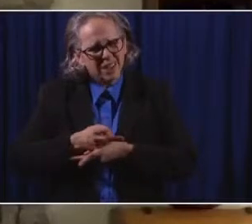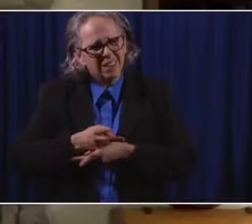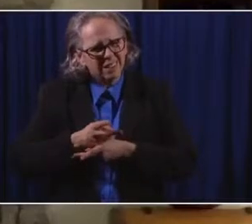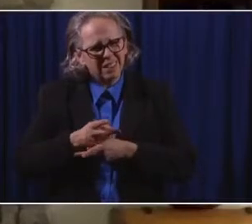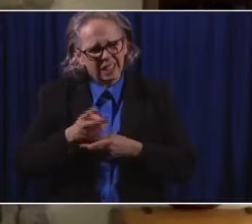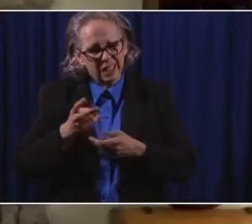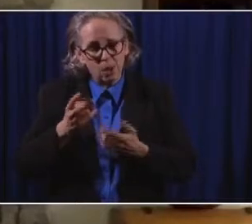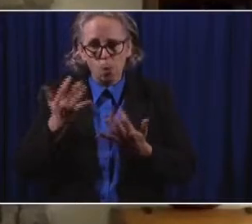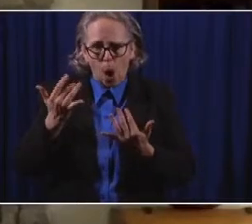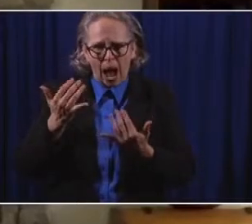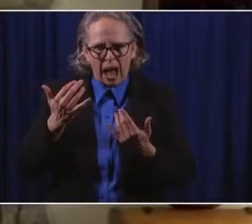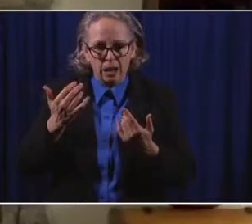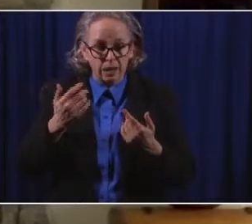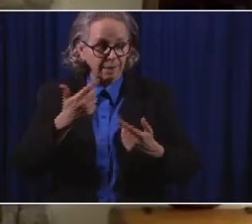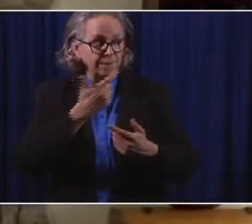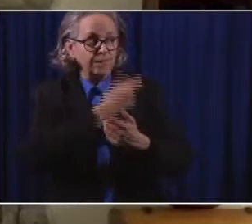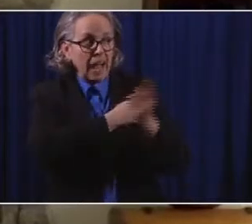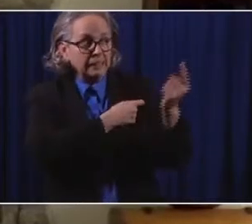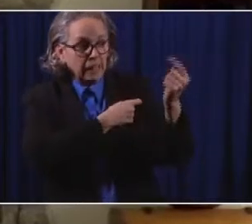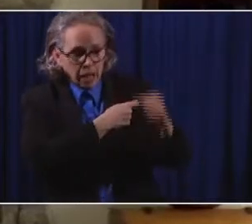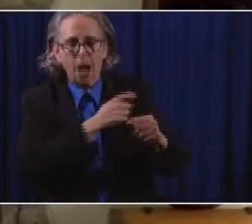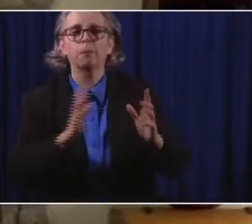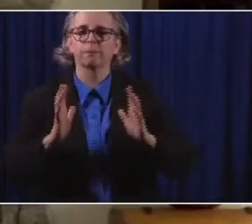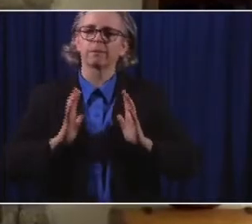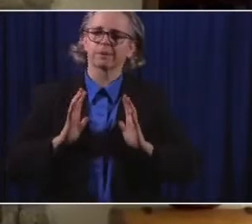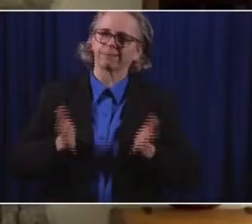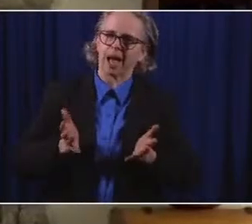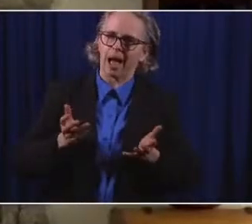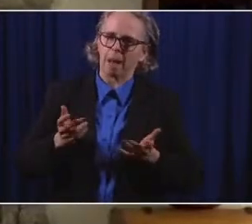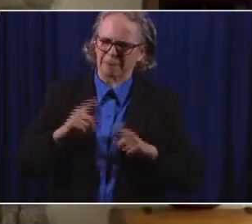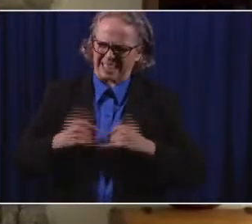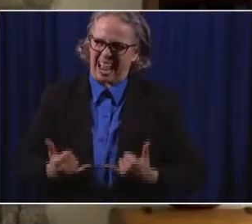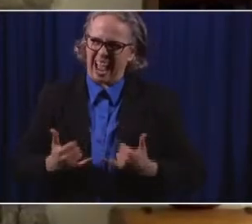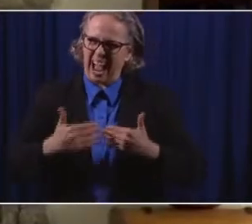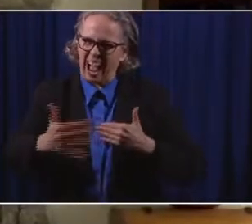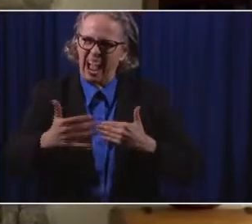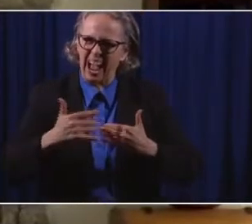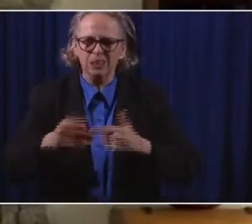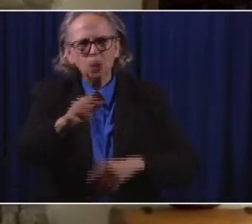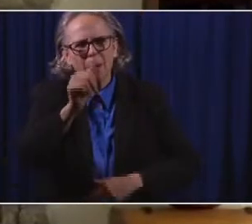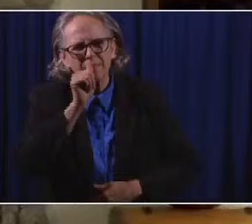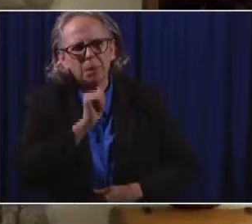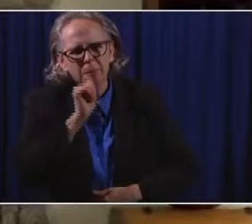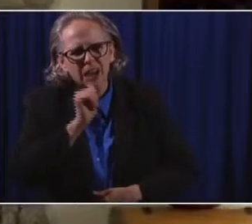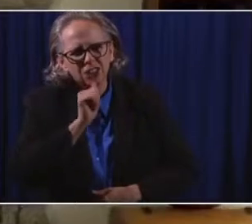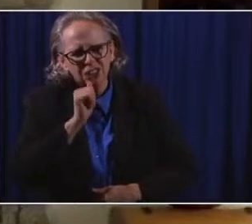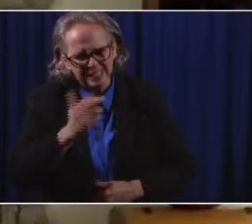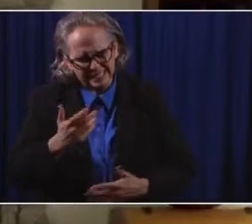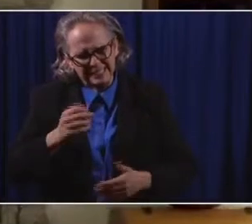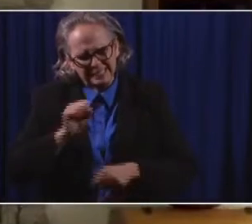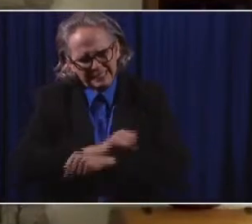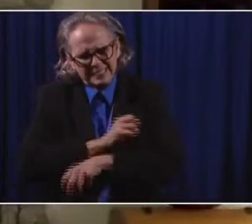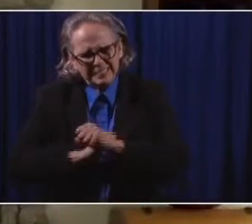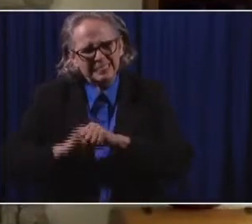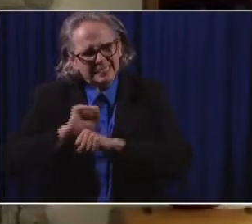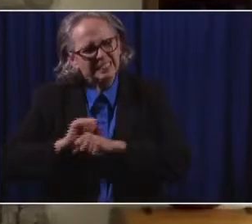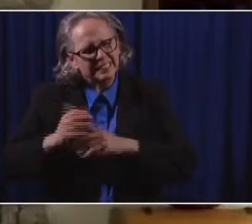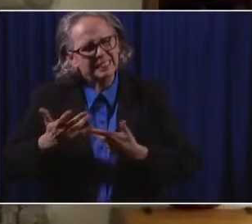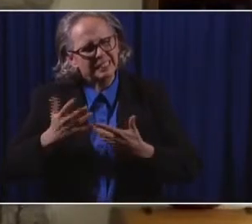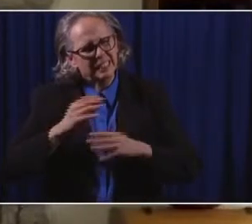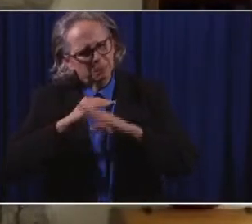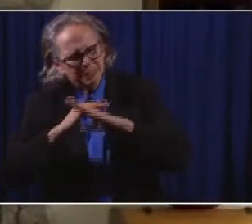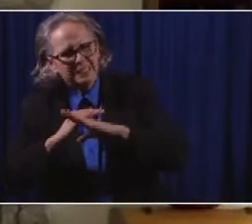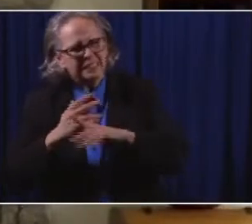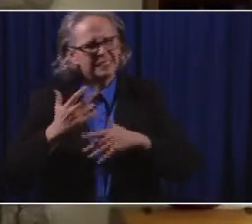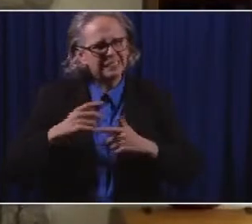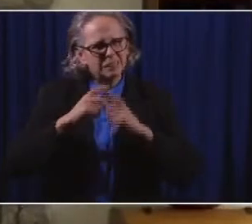vaccinated. But we can do that. But we've got to get through the next few months, and to get through the next few months and to keep businesses